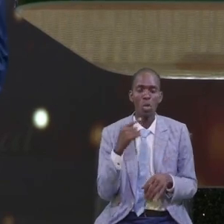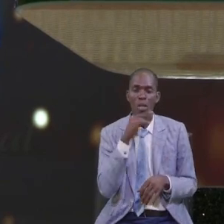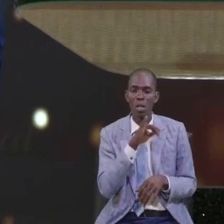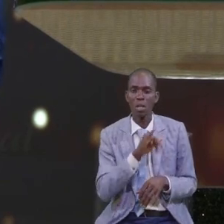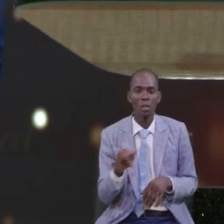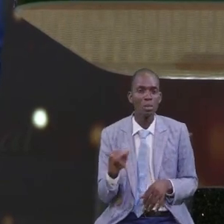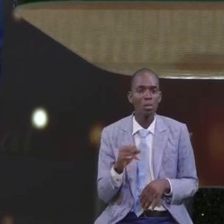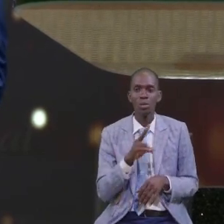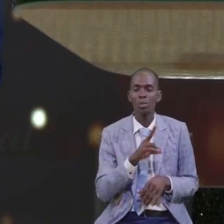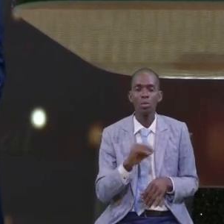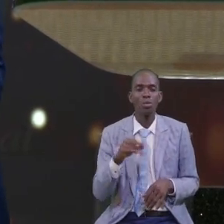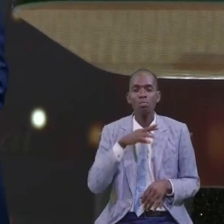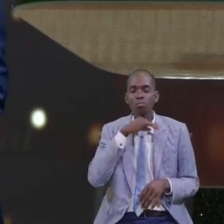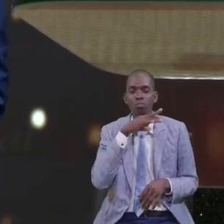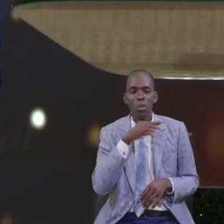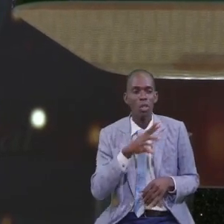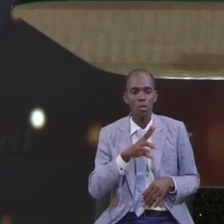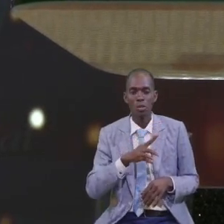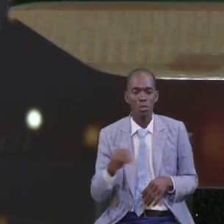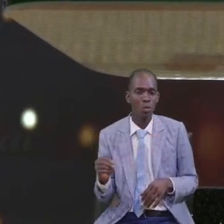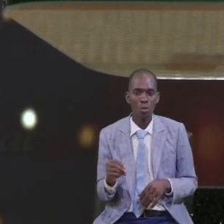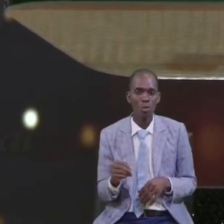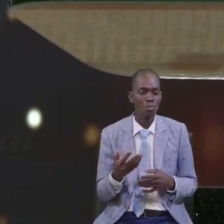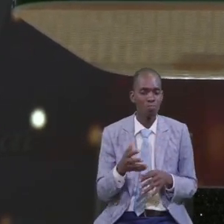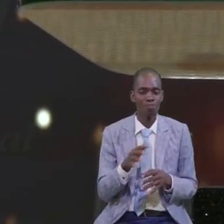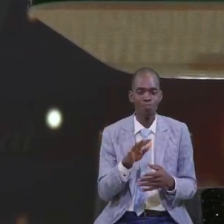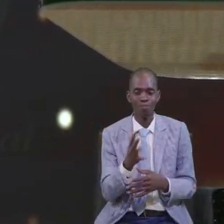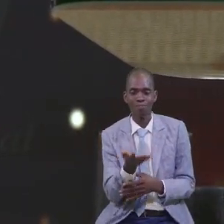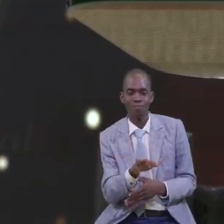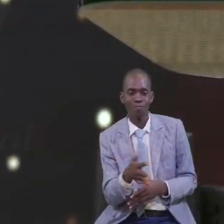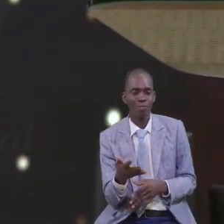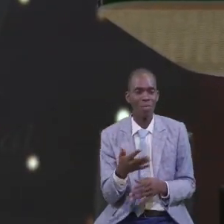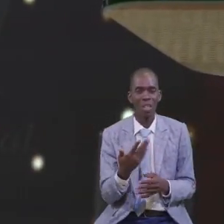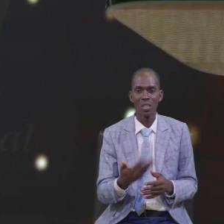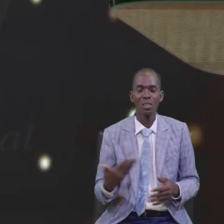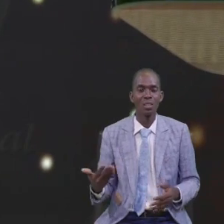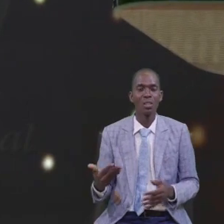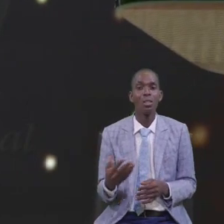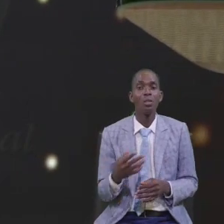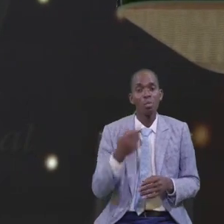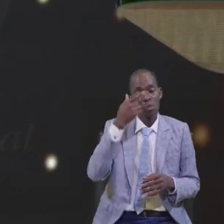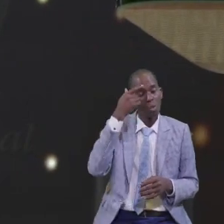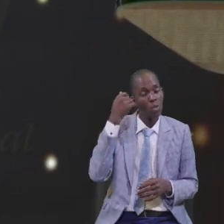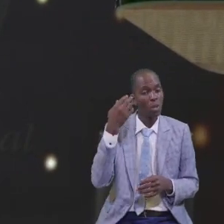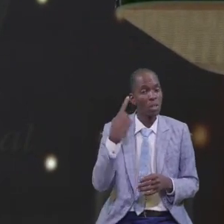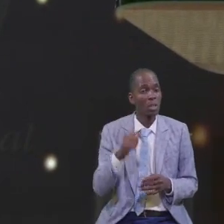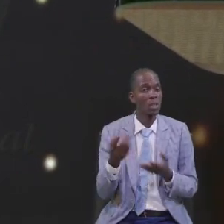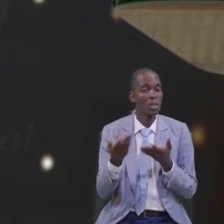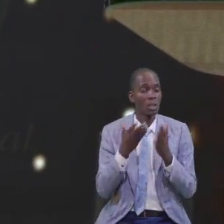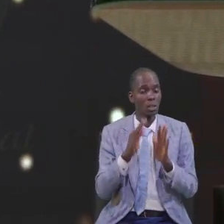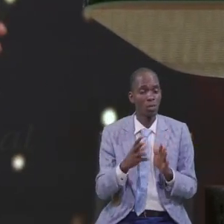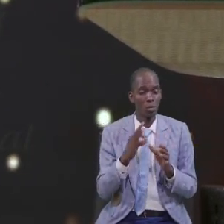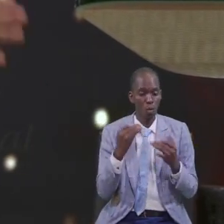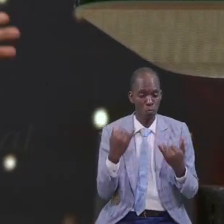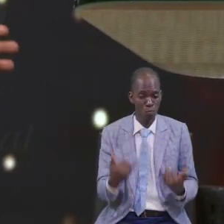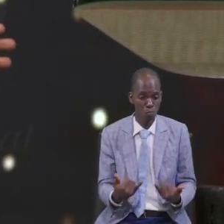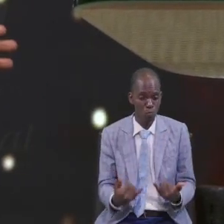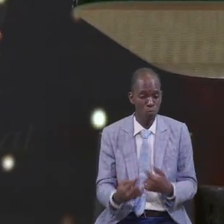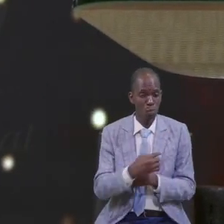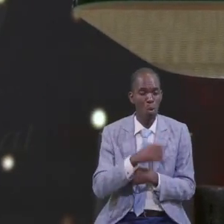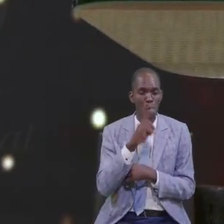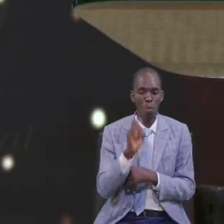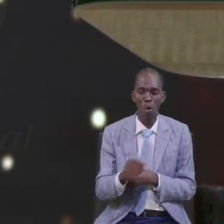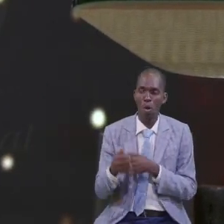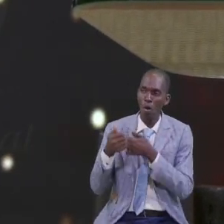and no guile, no craft, no craftiness. Because the servant of today must follow